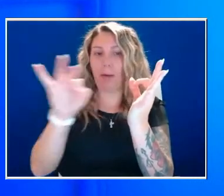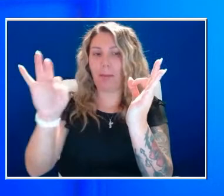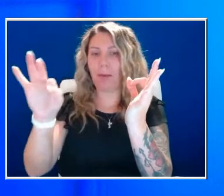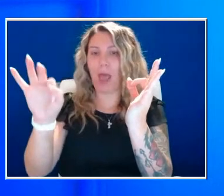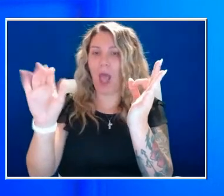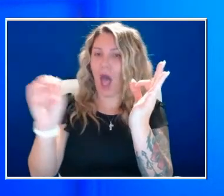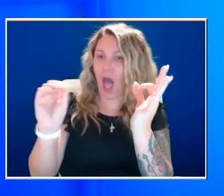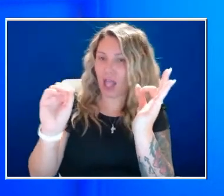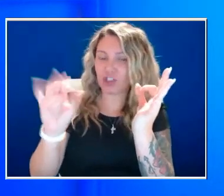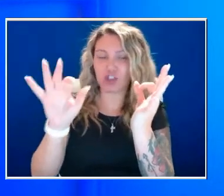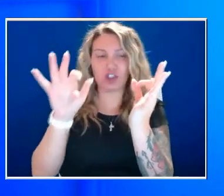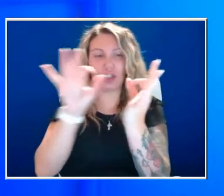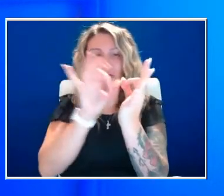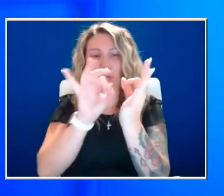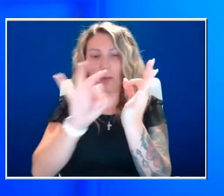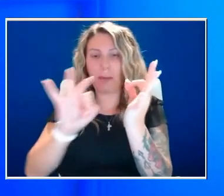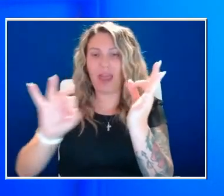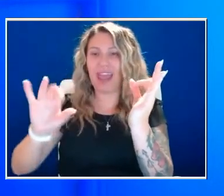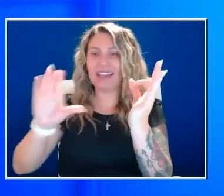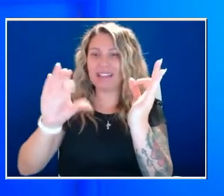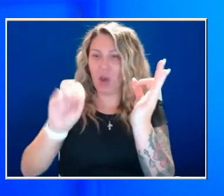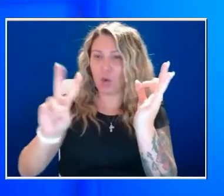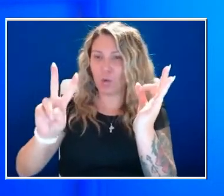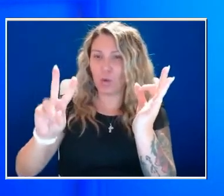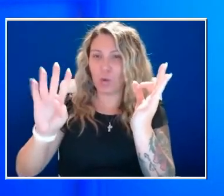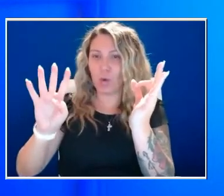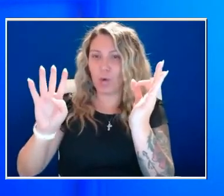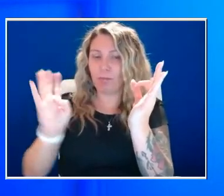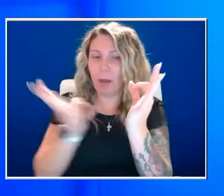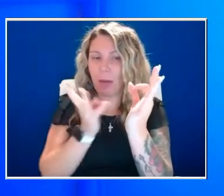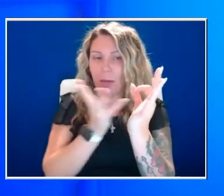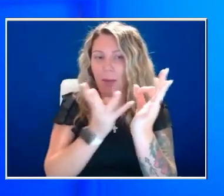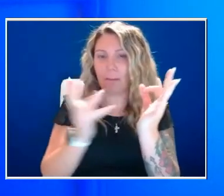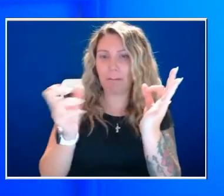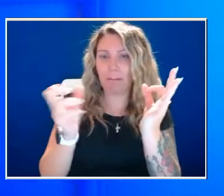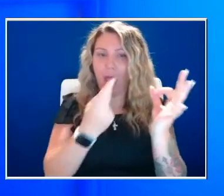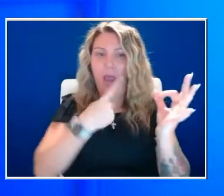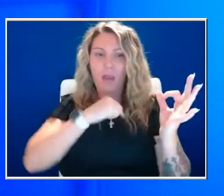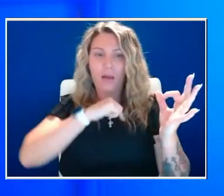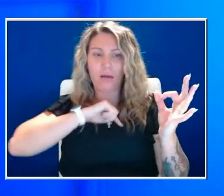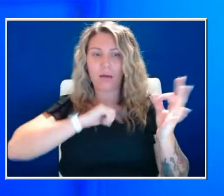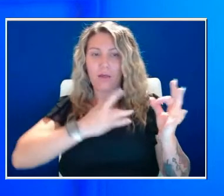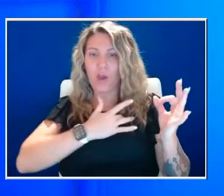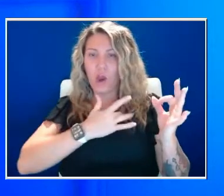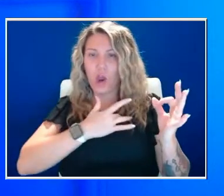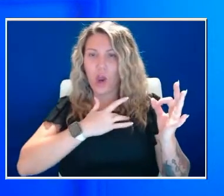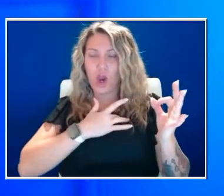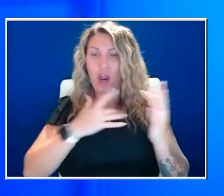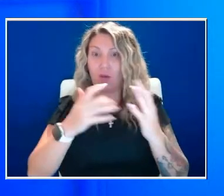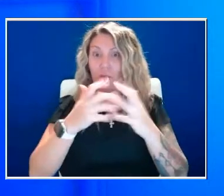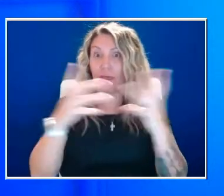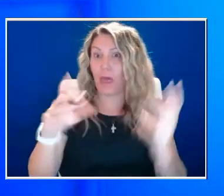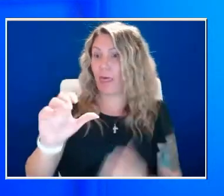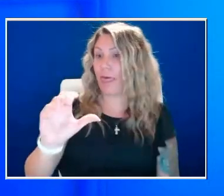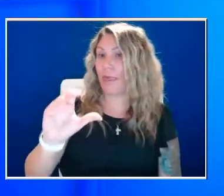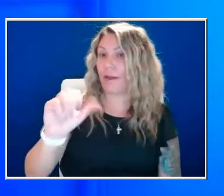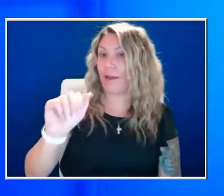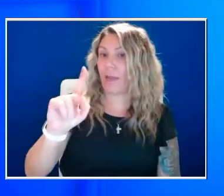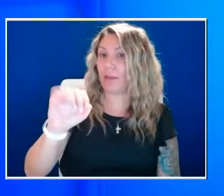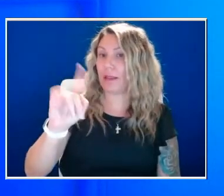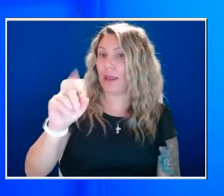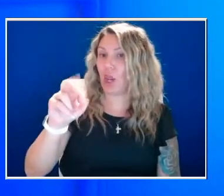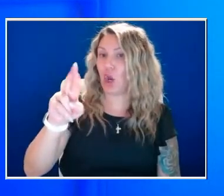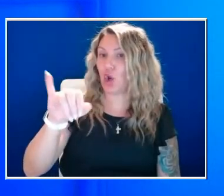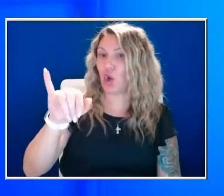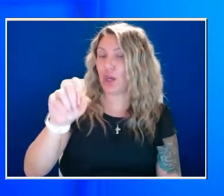blood so it can circulate back to the heart. And without those capillaries in the way, then the high pressure blood just zips across into the